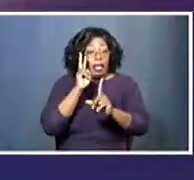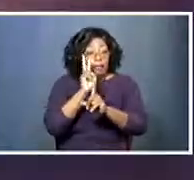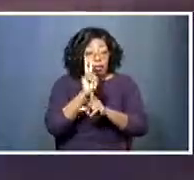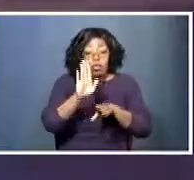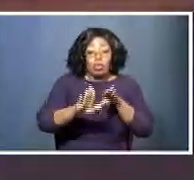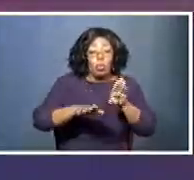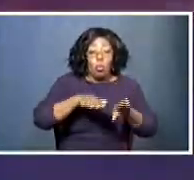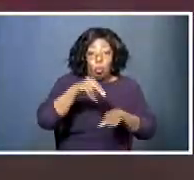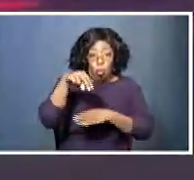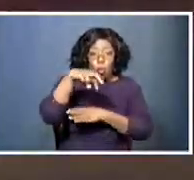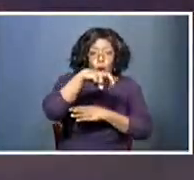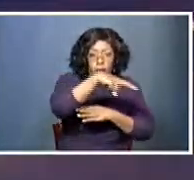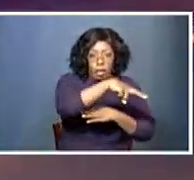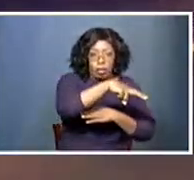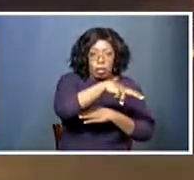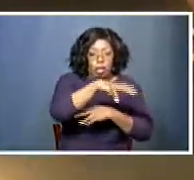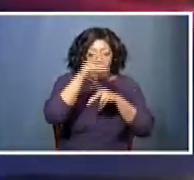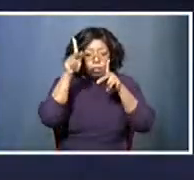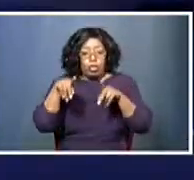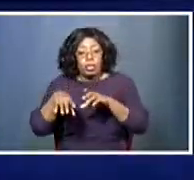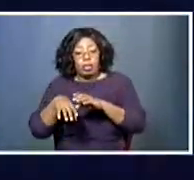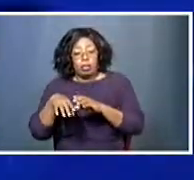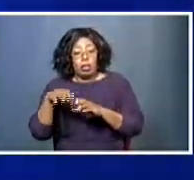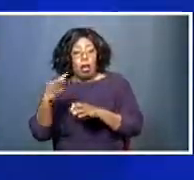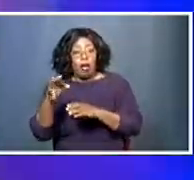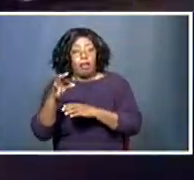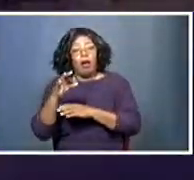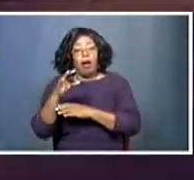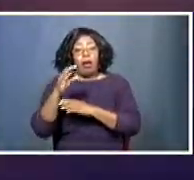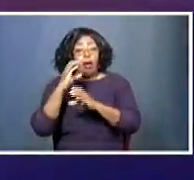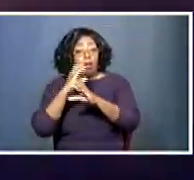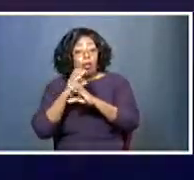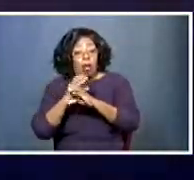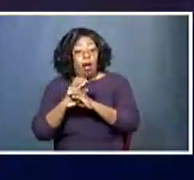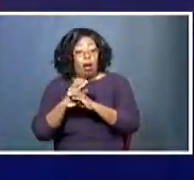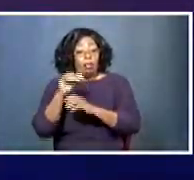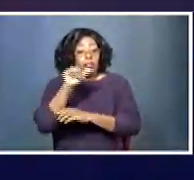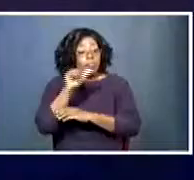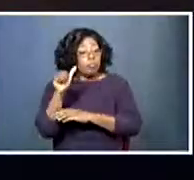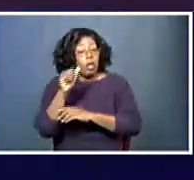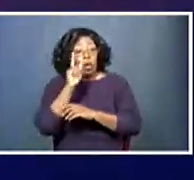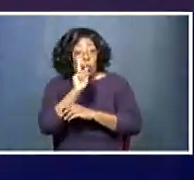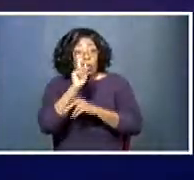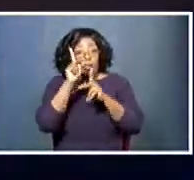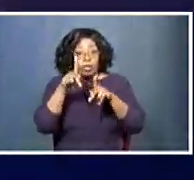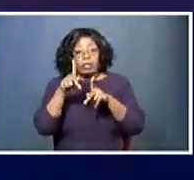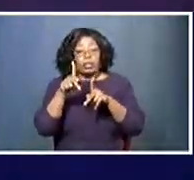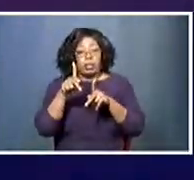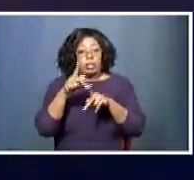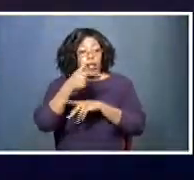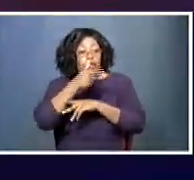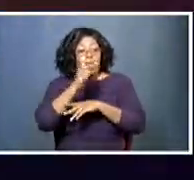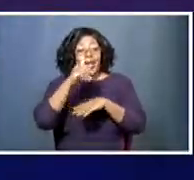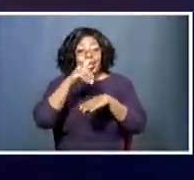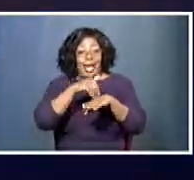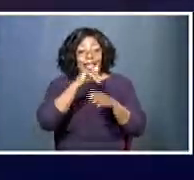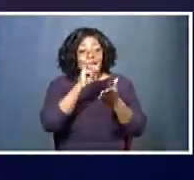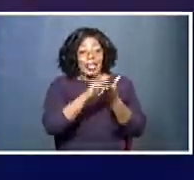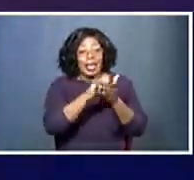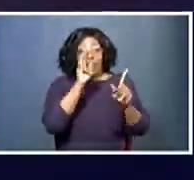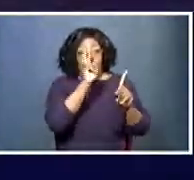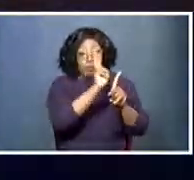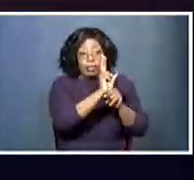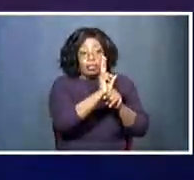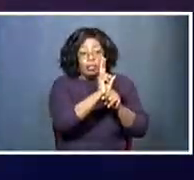Adderley Terrace when occupants of a small Japanese vehicle pulled up. One of the alleged assailants then fired at the victim,